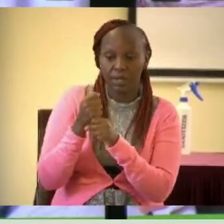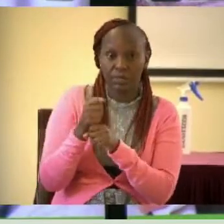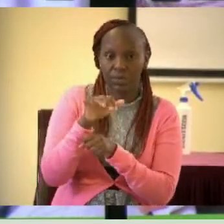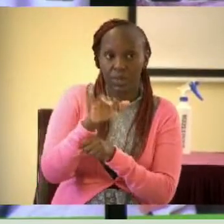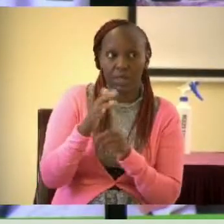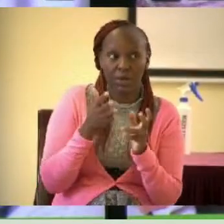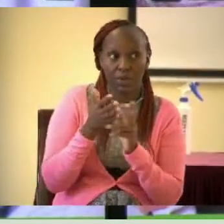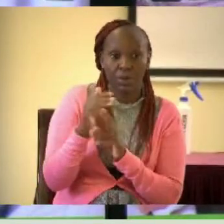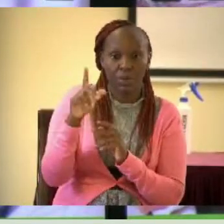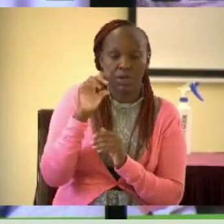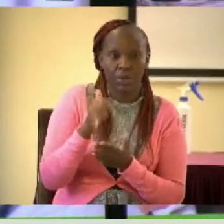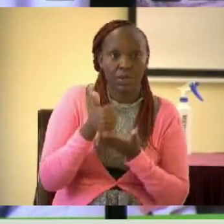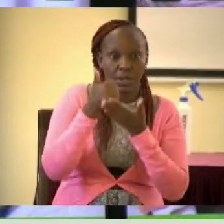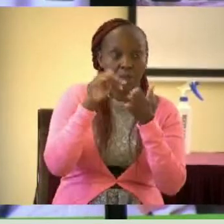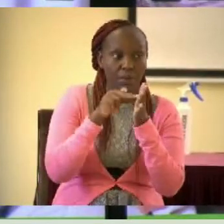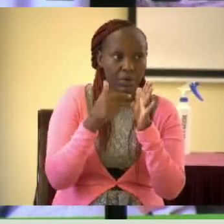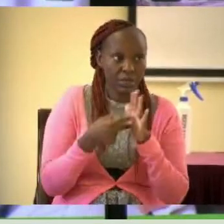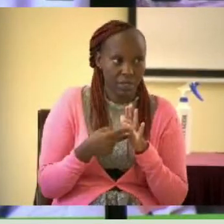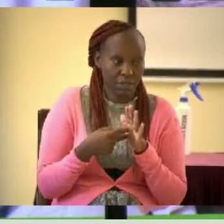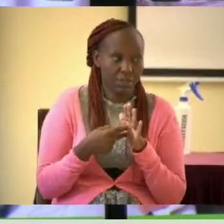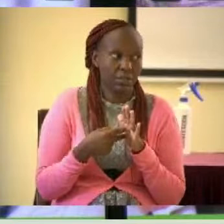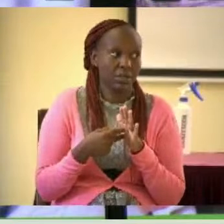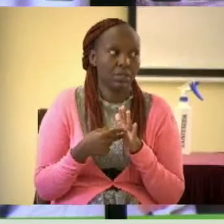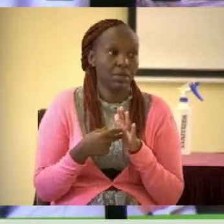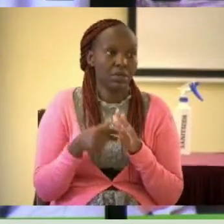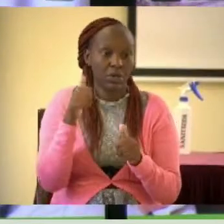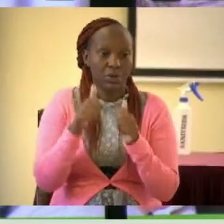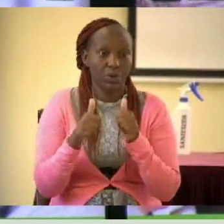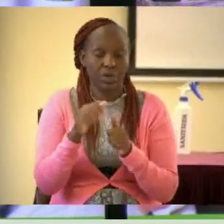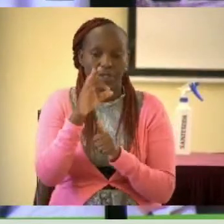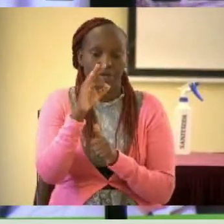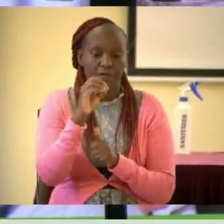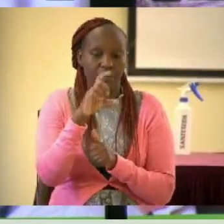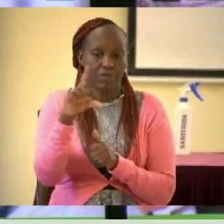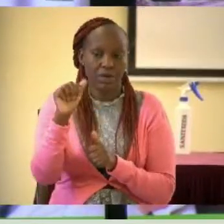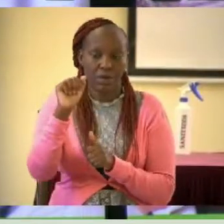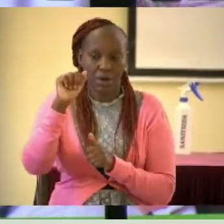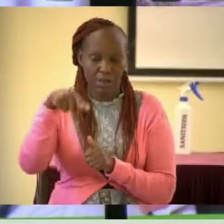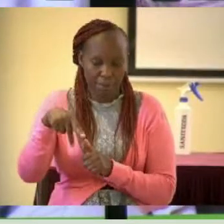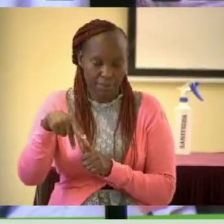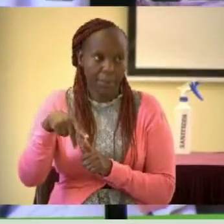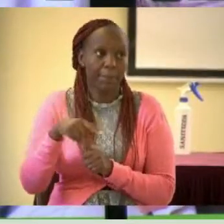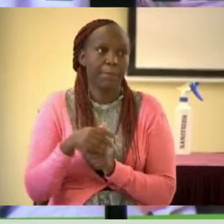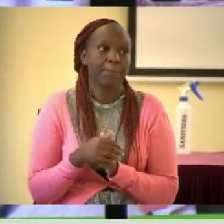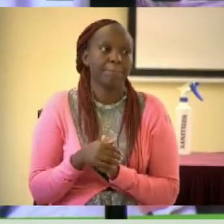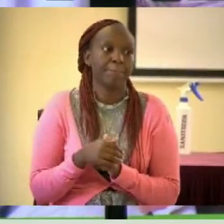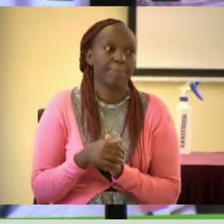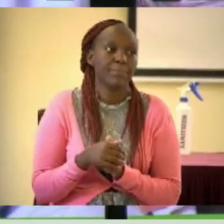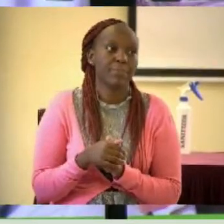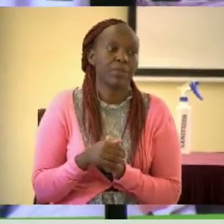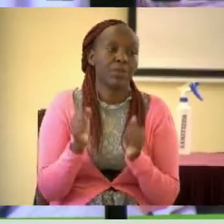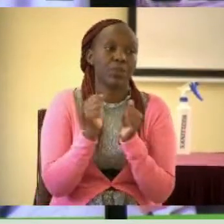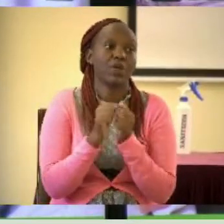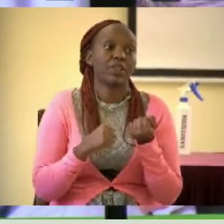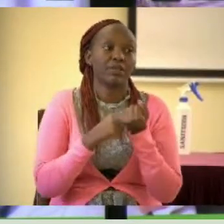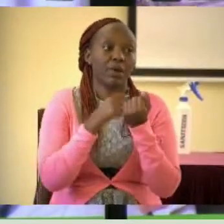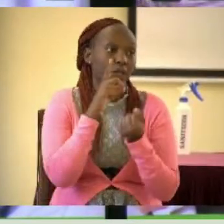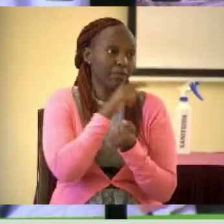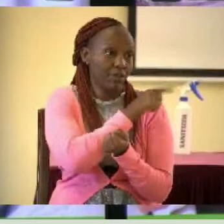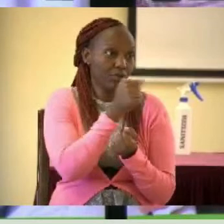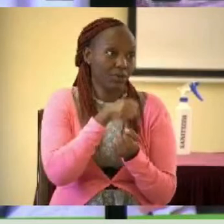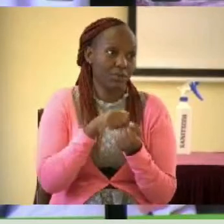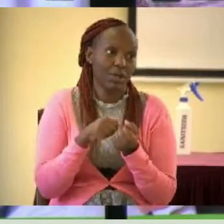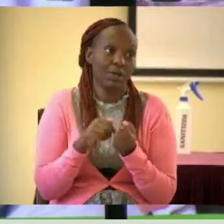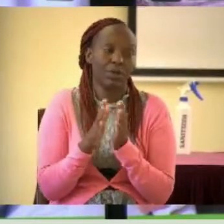legal aid project, which is FOLAP, or we refer to it as FOLAP, with the support of the European